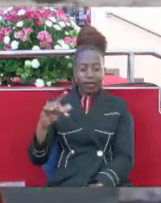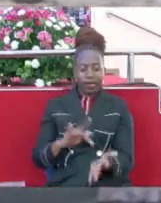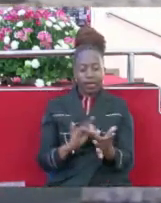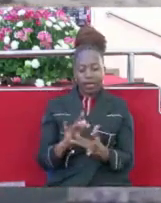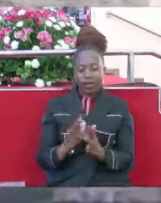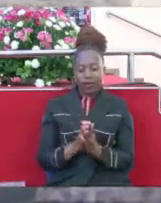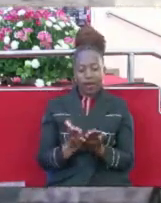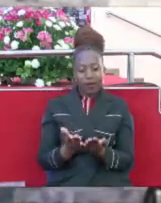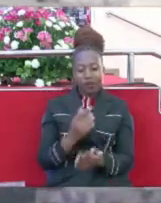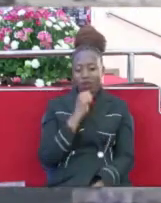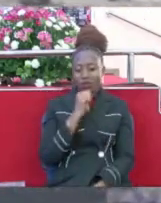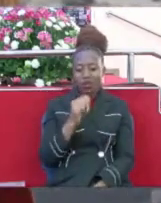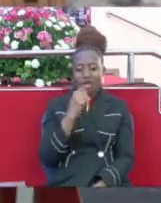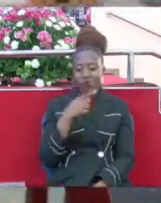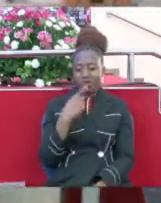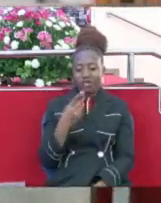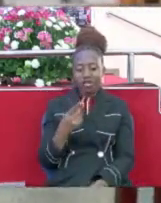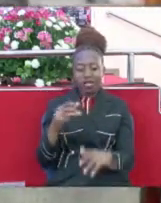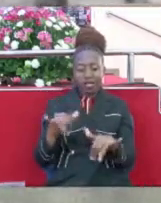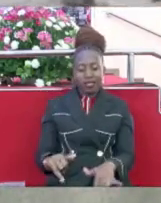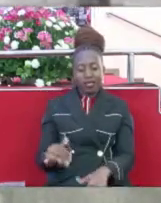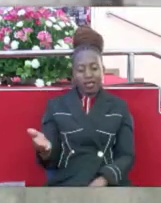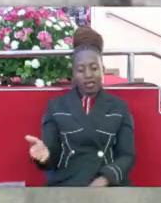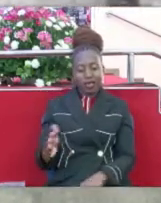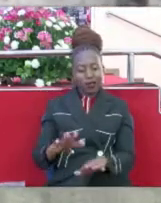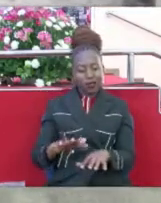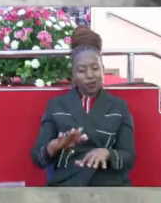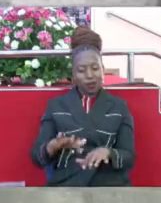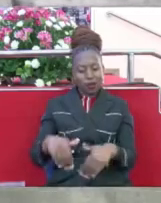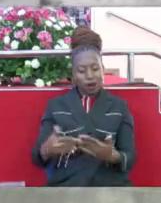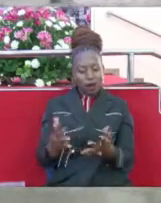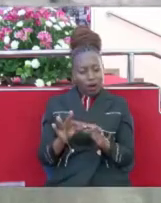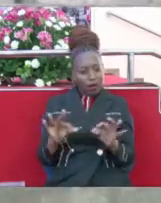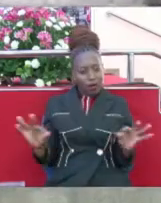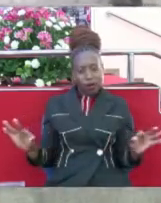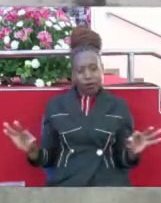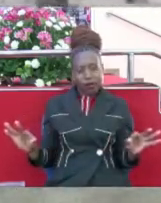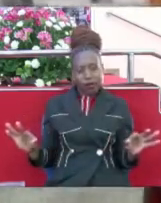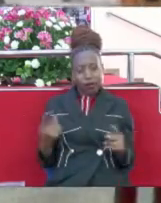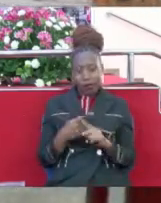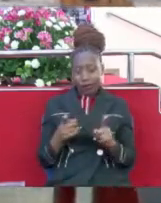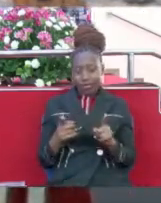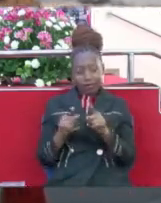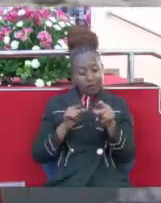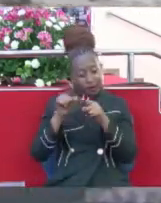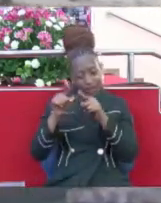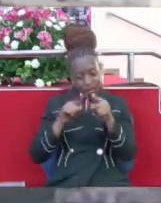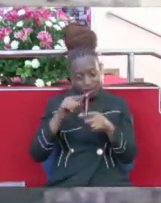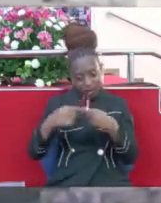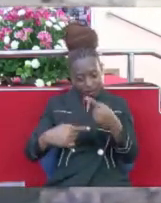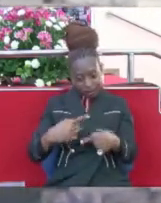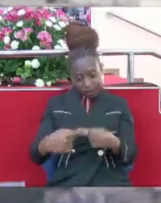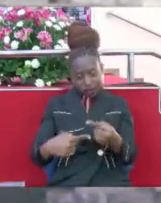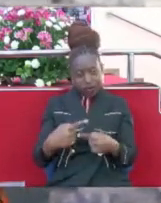say how long they stayed at Gilgal. Biblia haisemi walikaa kwa muda gani pale Gilgal. But they were on a journey. Lakini walikuweko safarini. They were